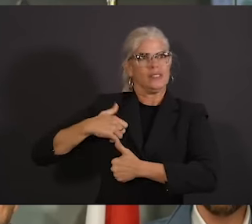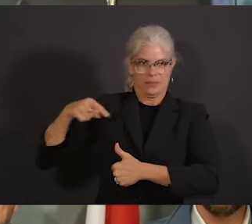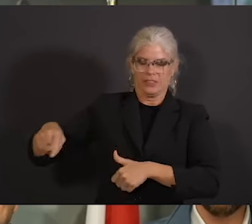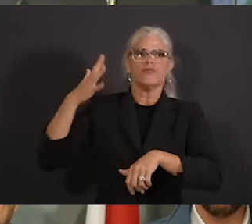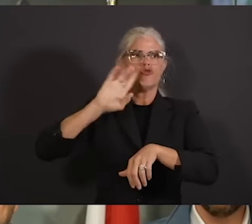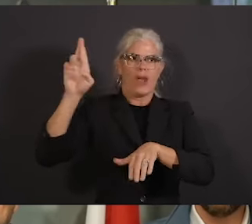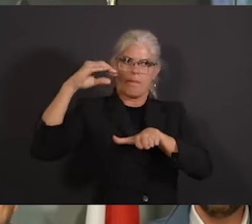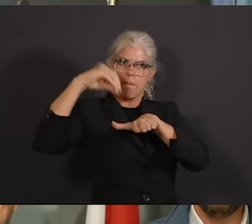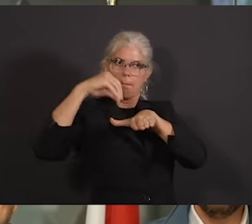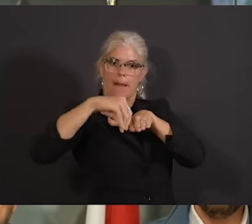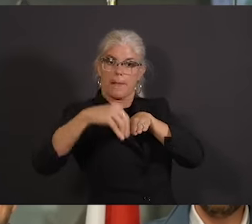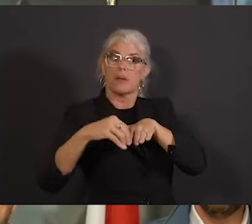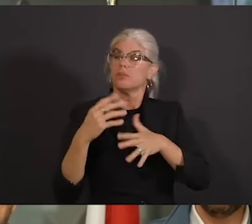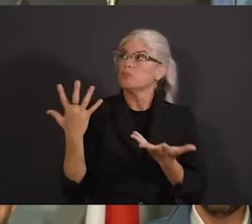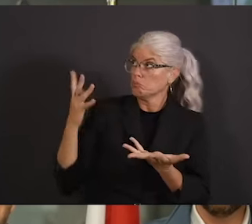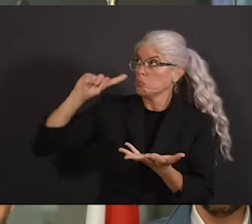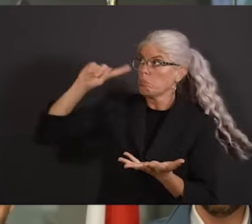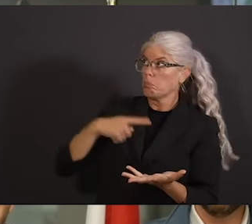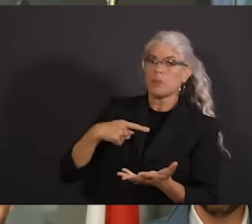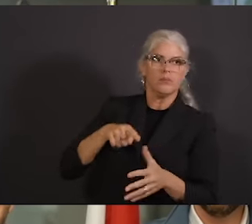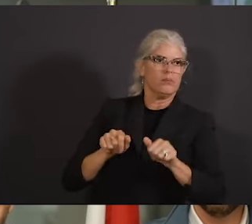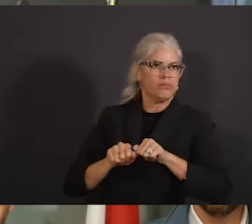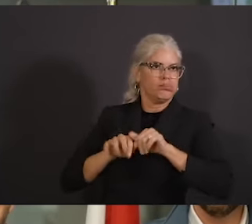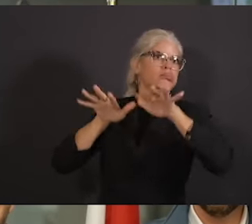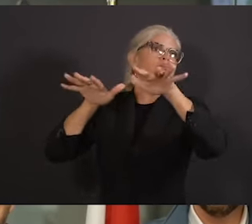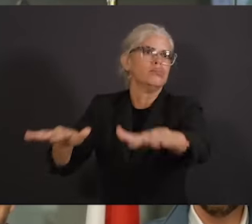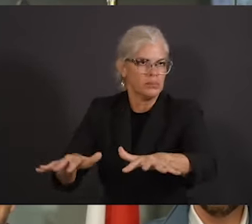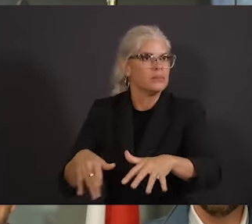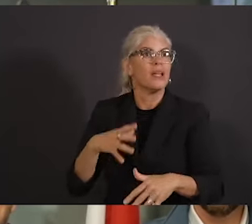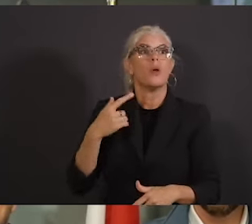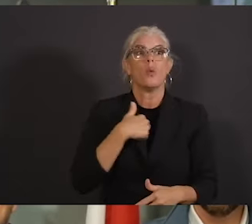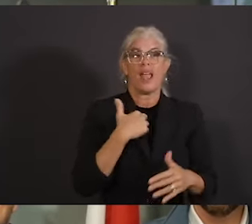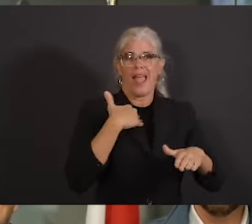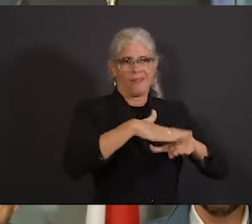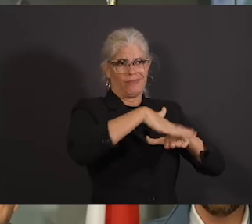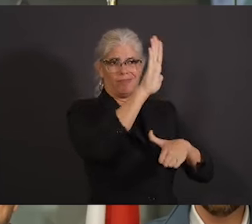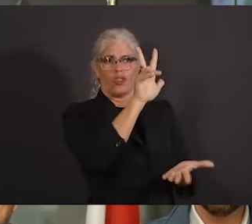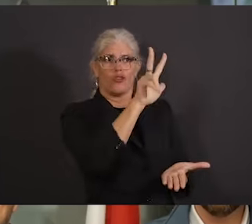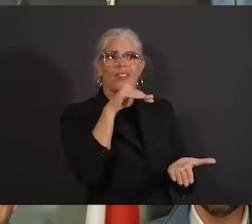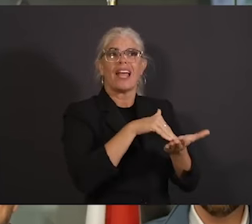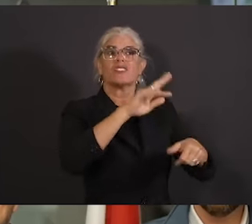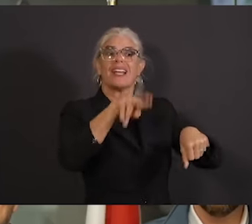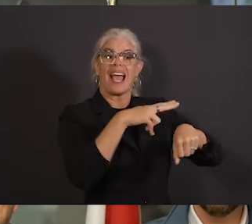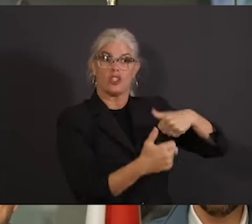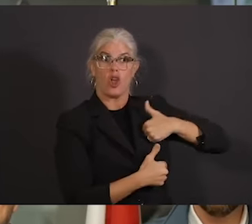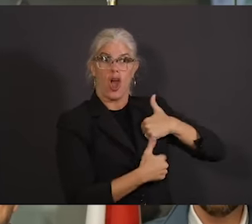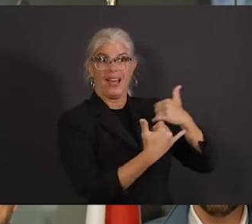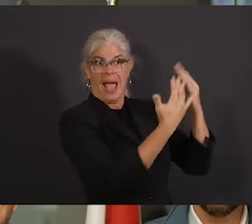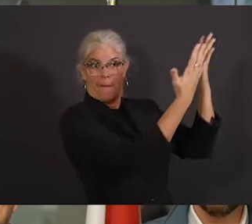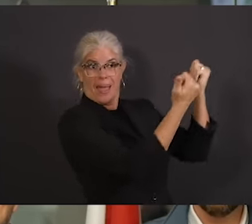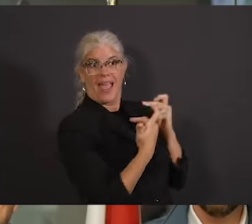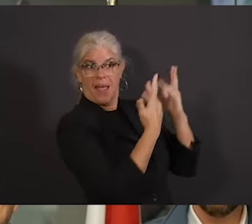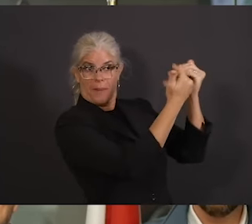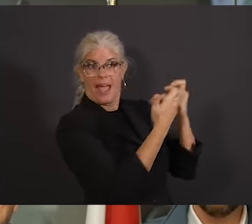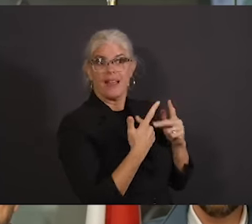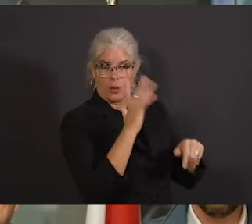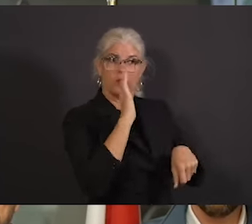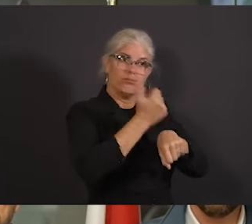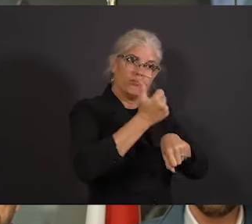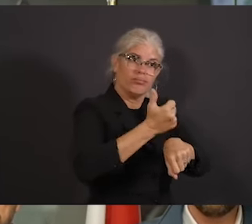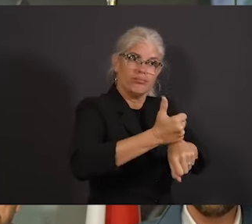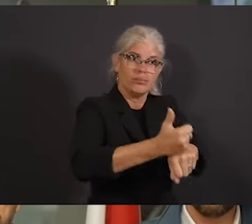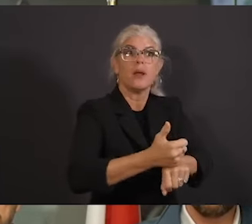this storm, and we have more than 3,000 additional Guardsmen who will be mobilized prior to